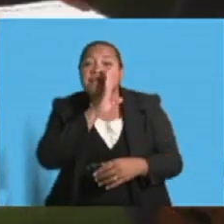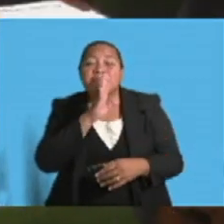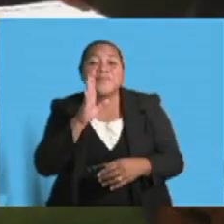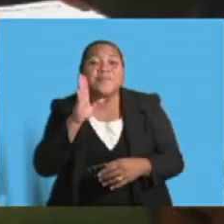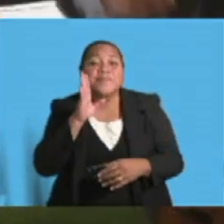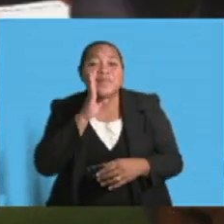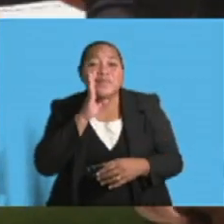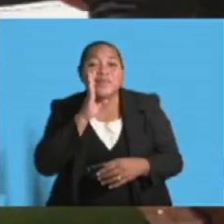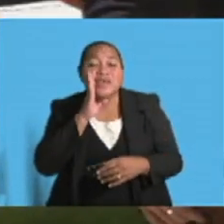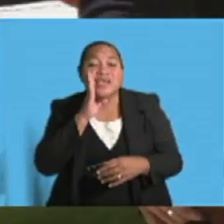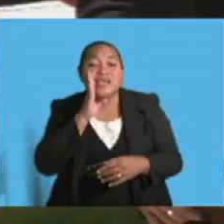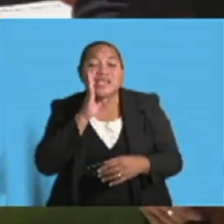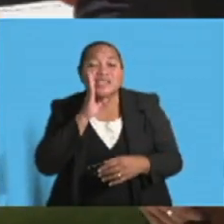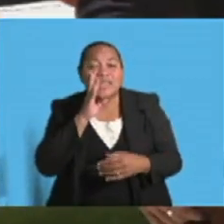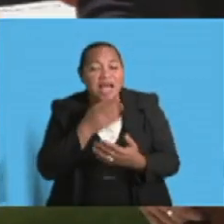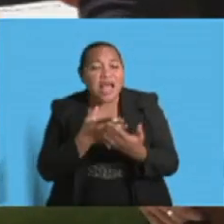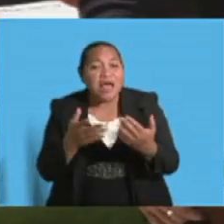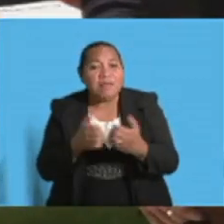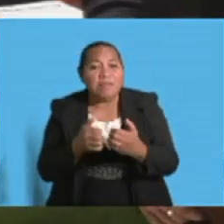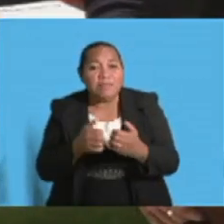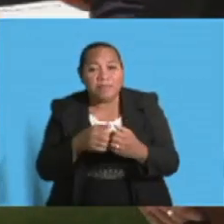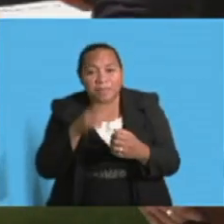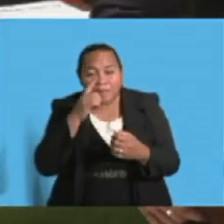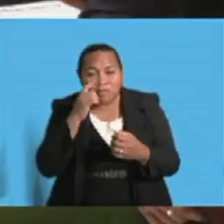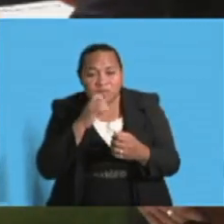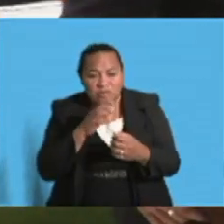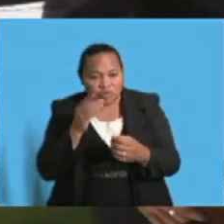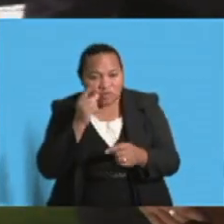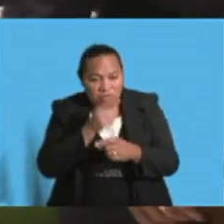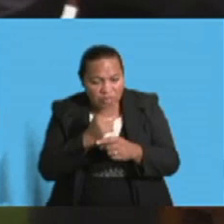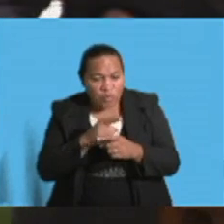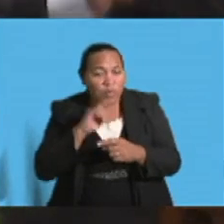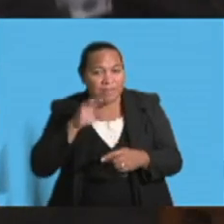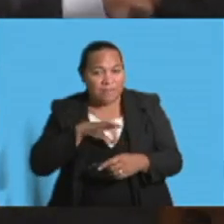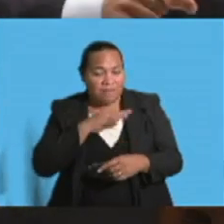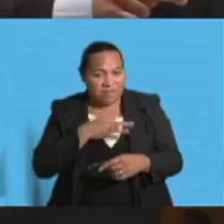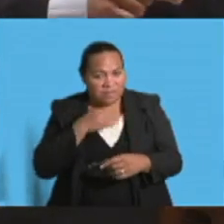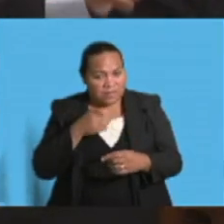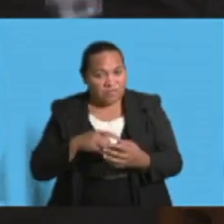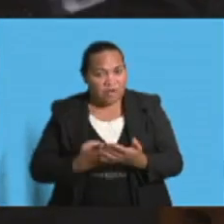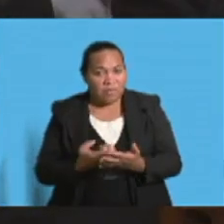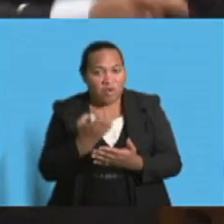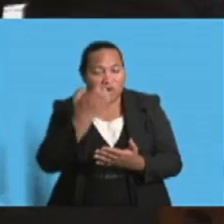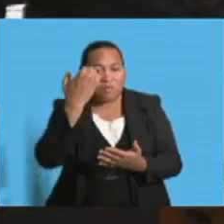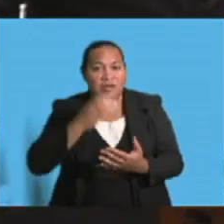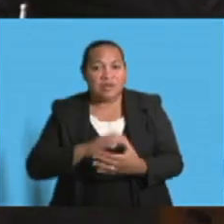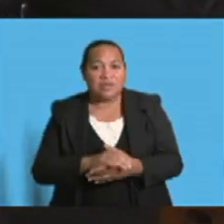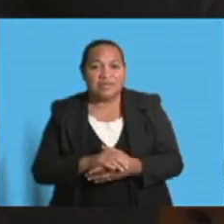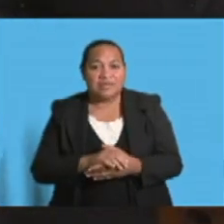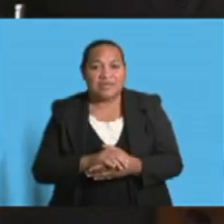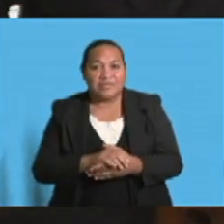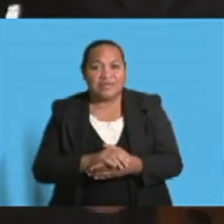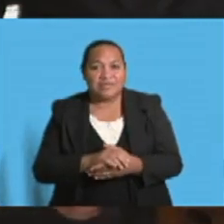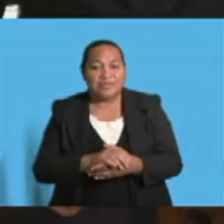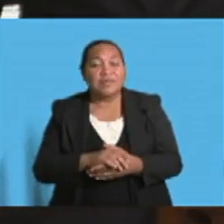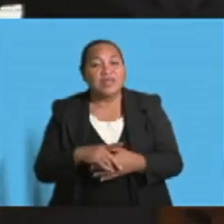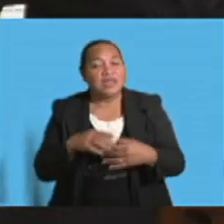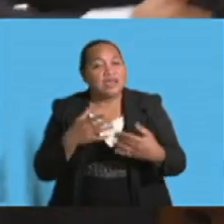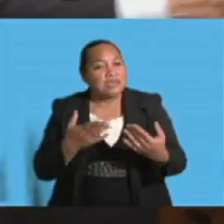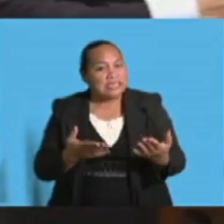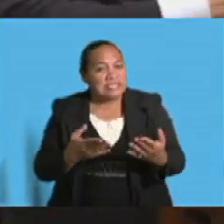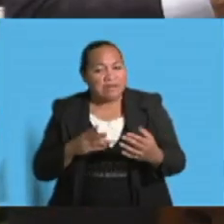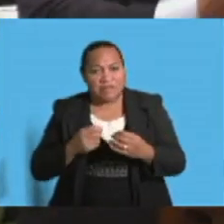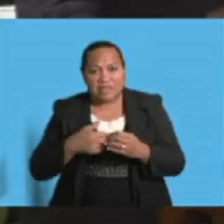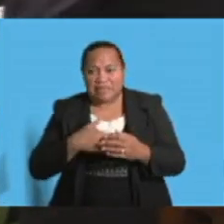a number of people who've actually talked highly about the economy, Madam Speaker. Their, Madam Speaker, contribution in the past couple of days has